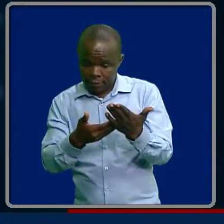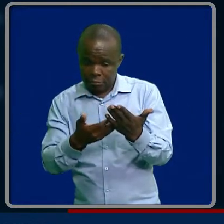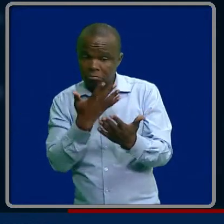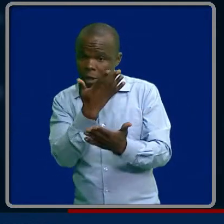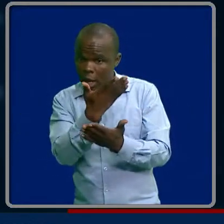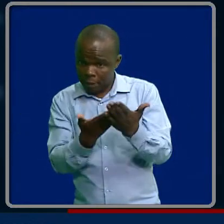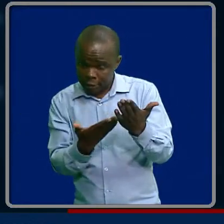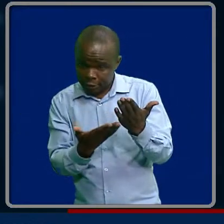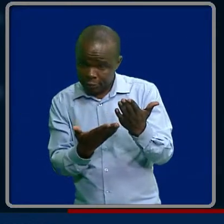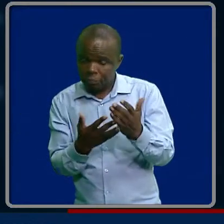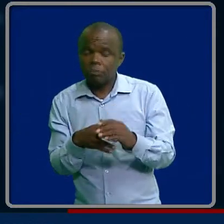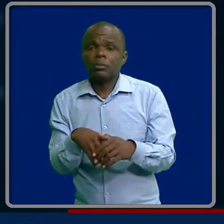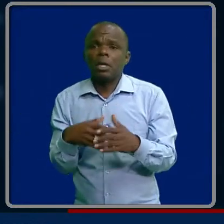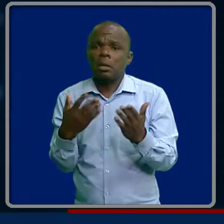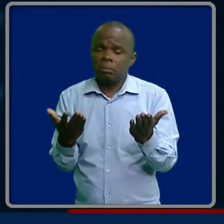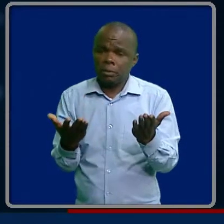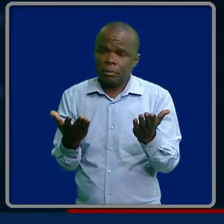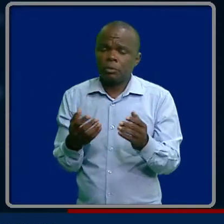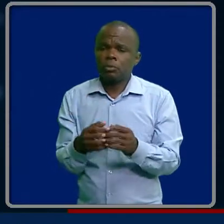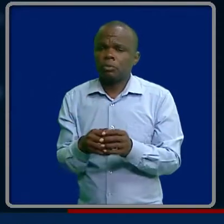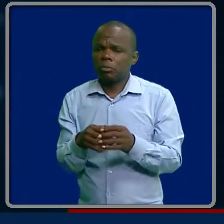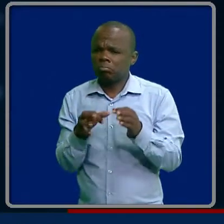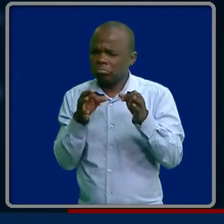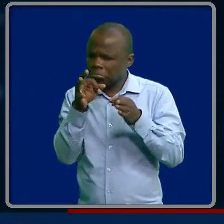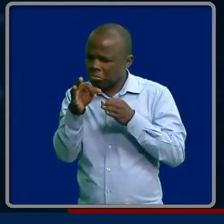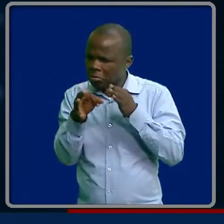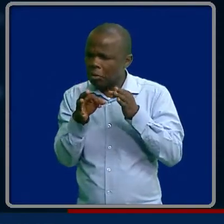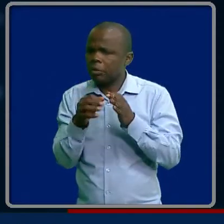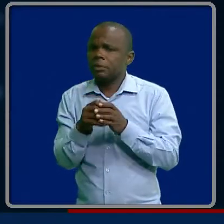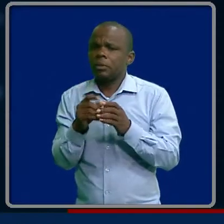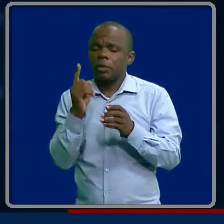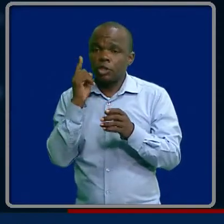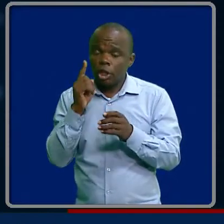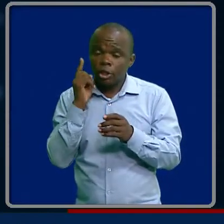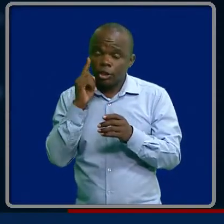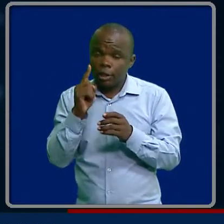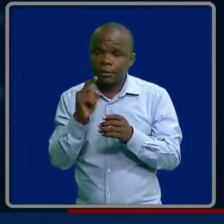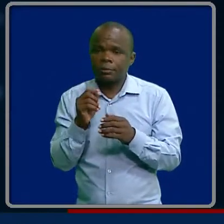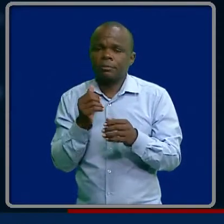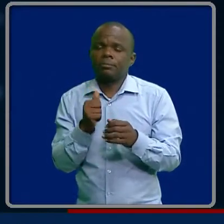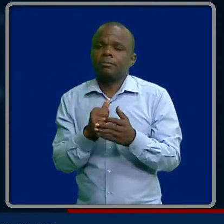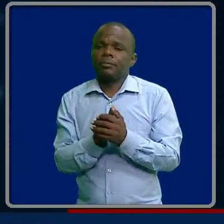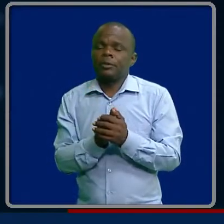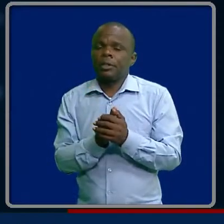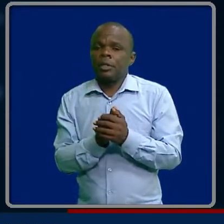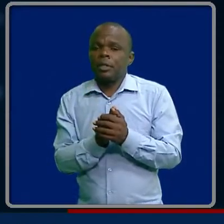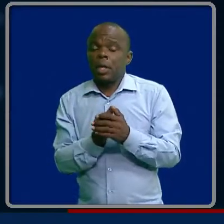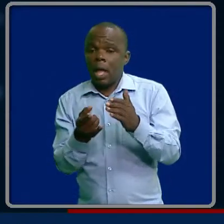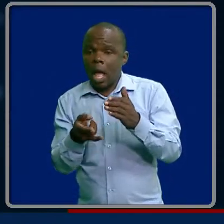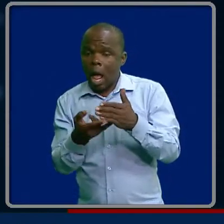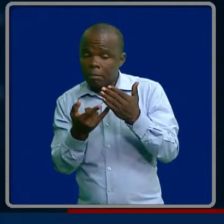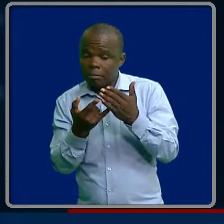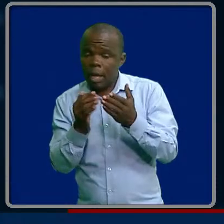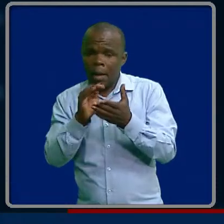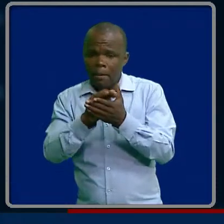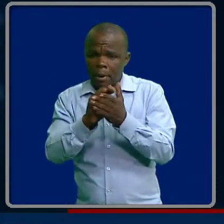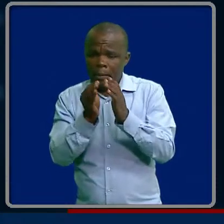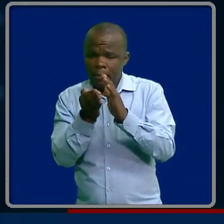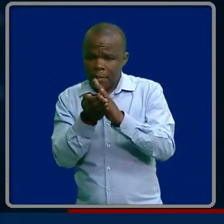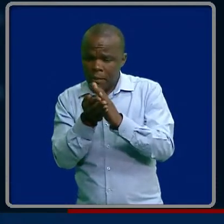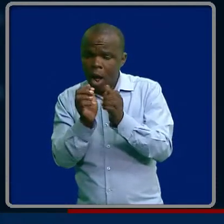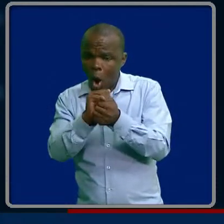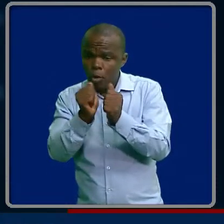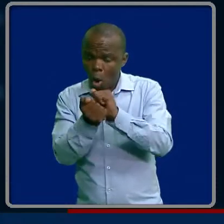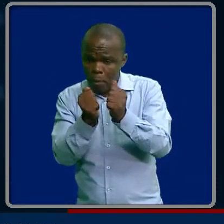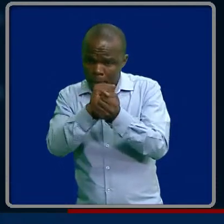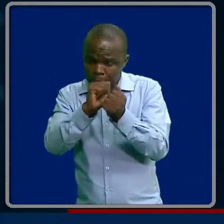projections, lack of market demand, saturated markets. And to try to enhance the challenges, we collaborate with some